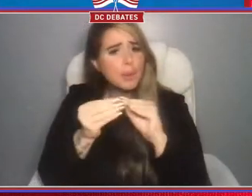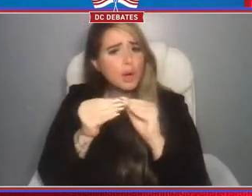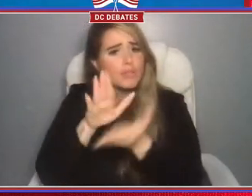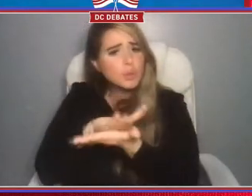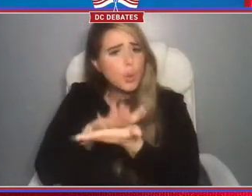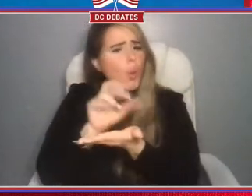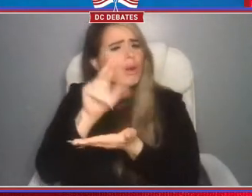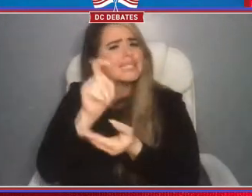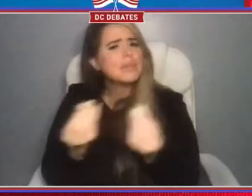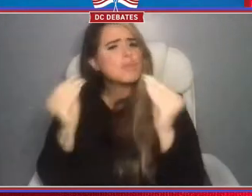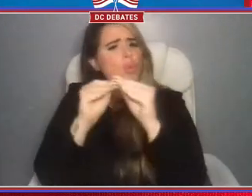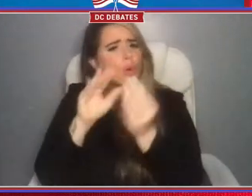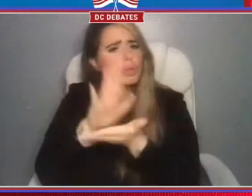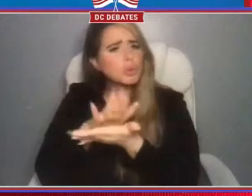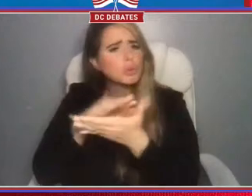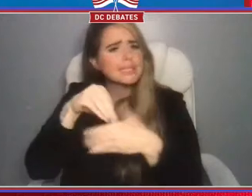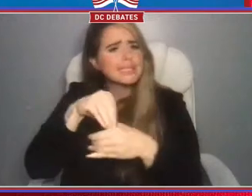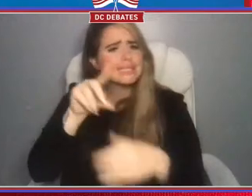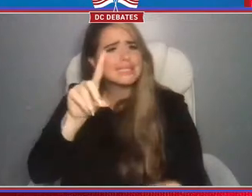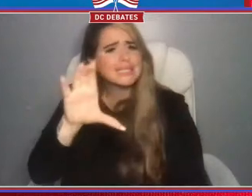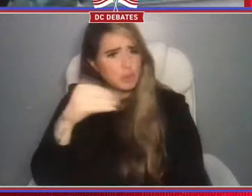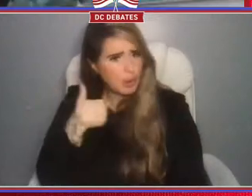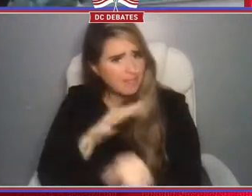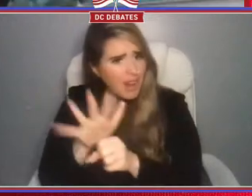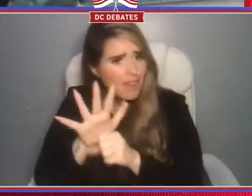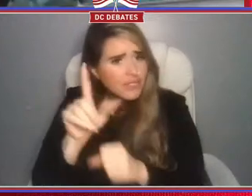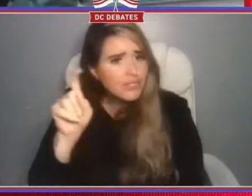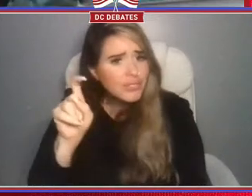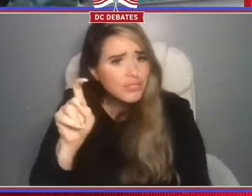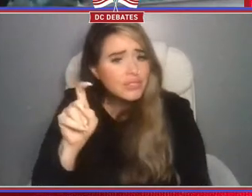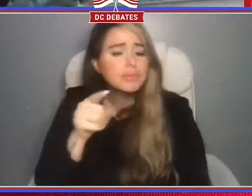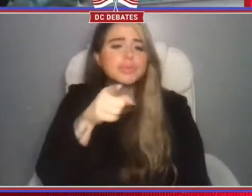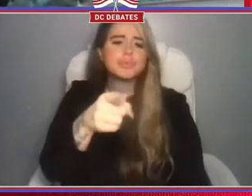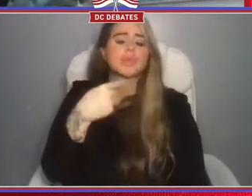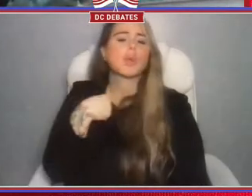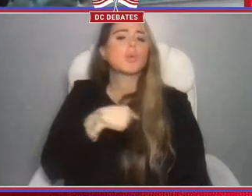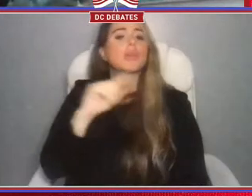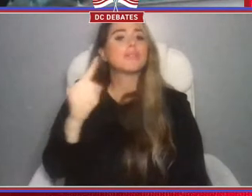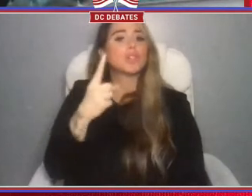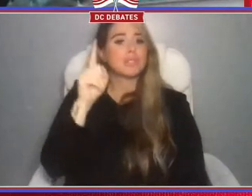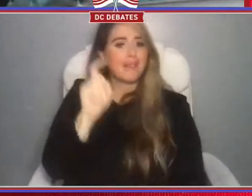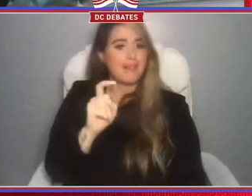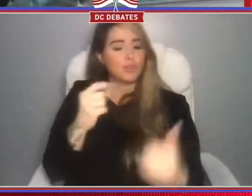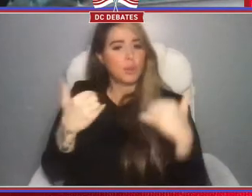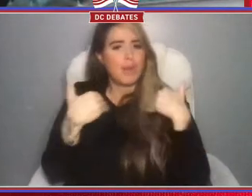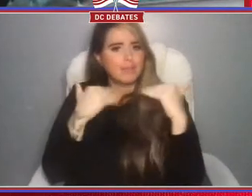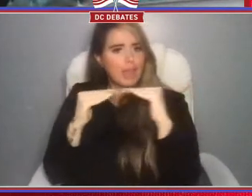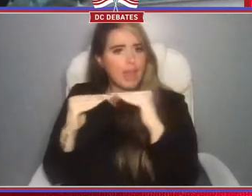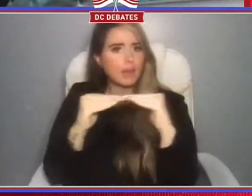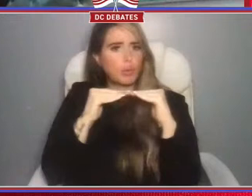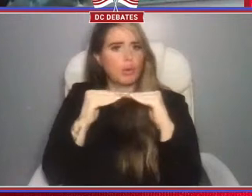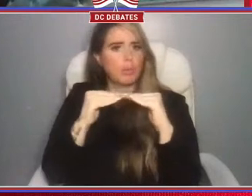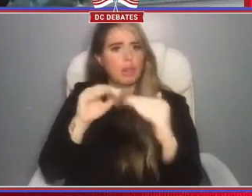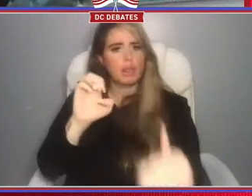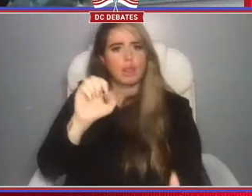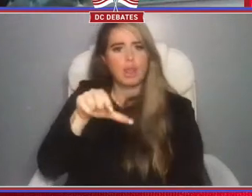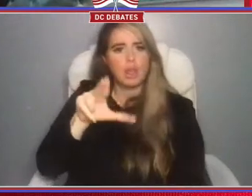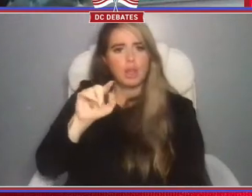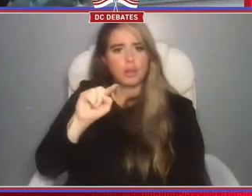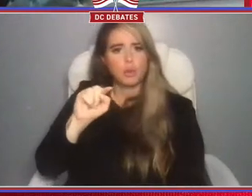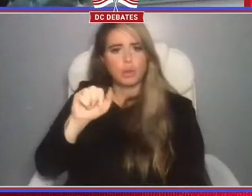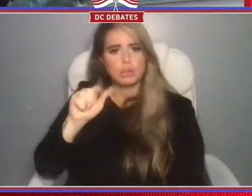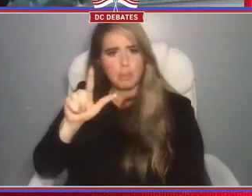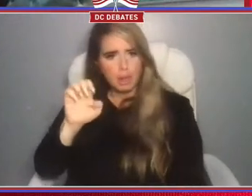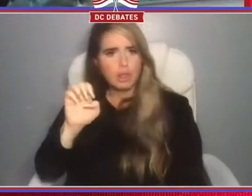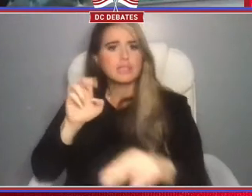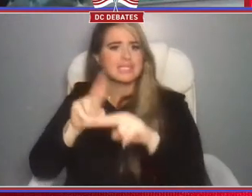number? Well, first, I think that we have to create equitable seats that everyone has a quality